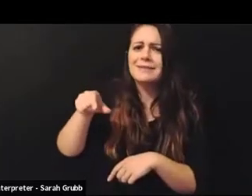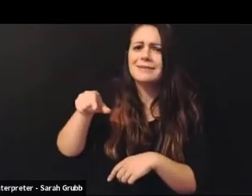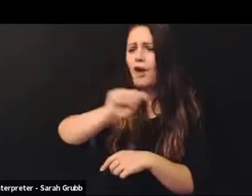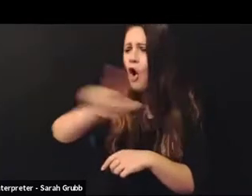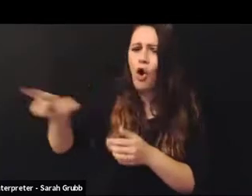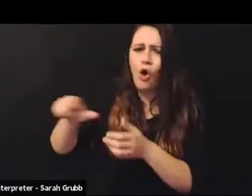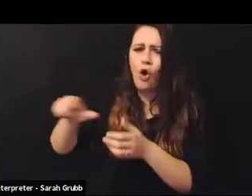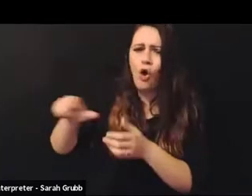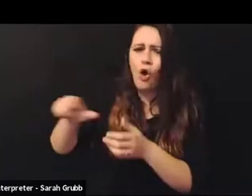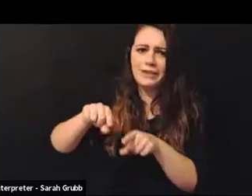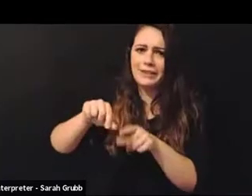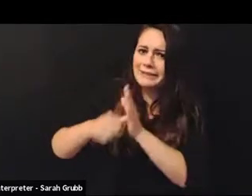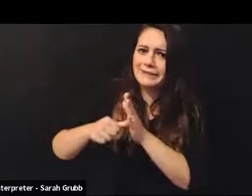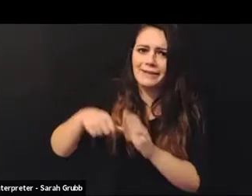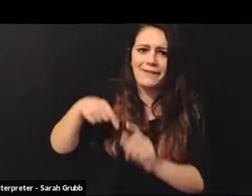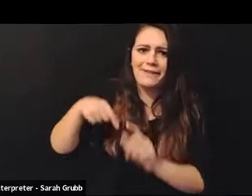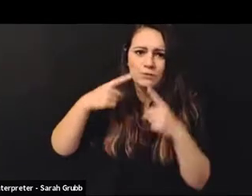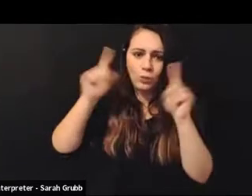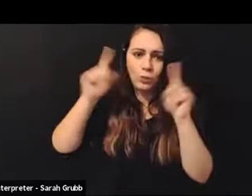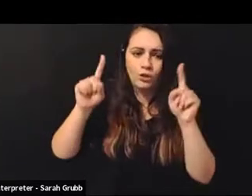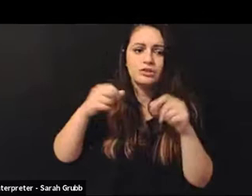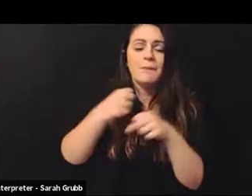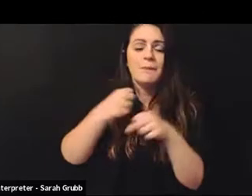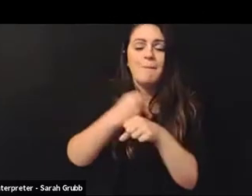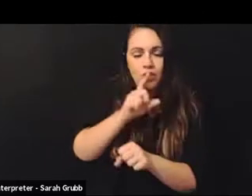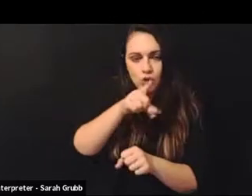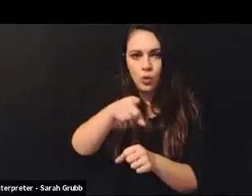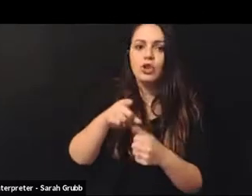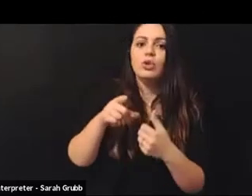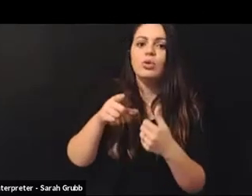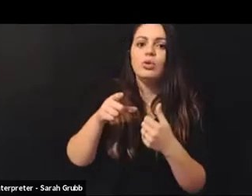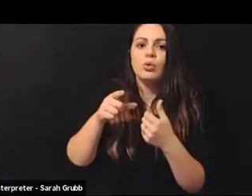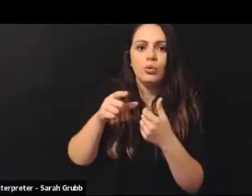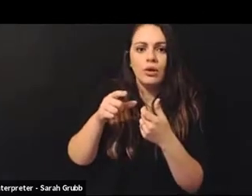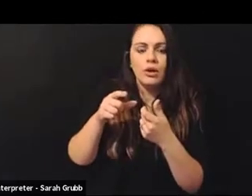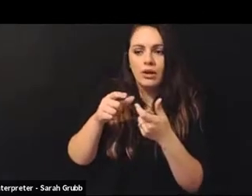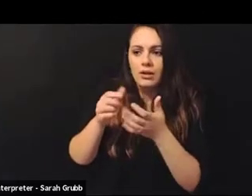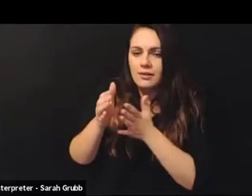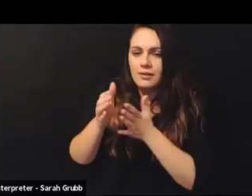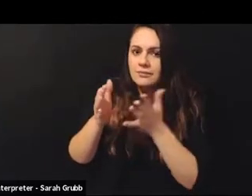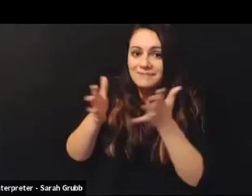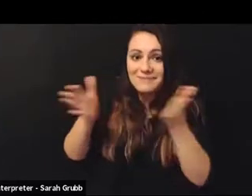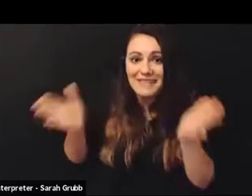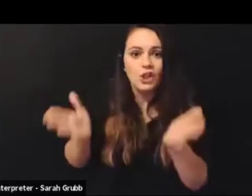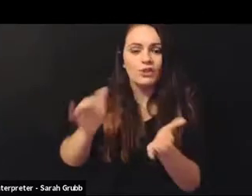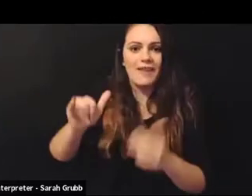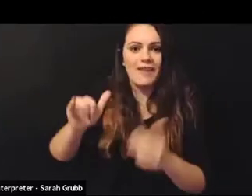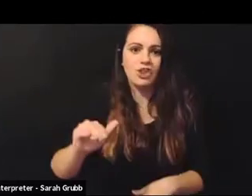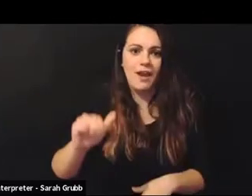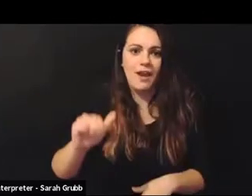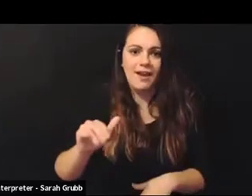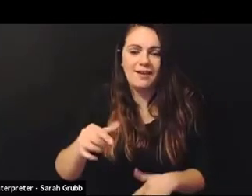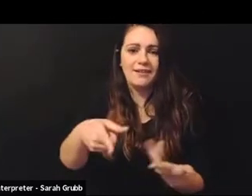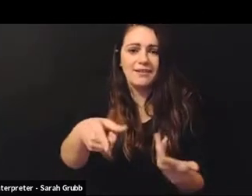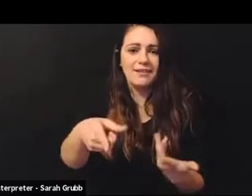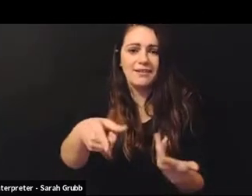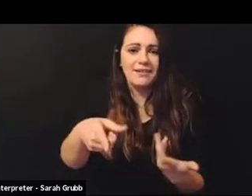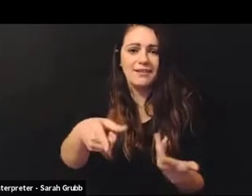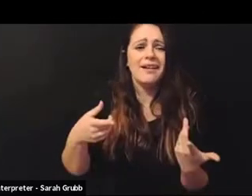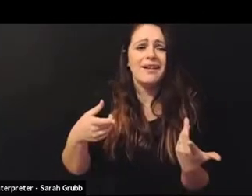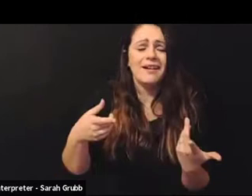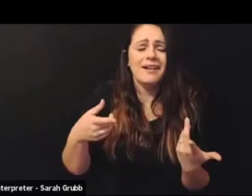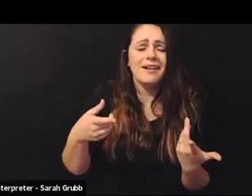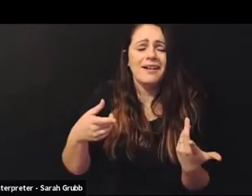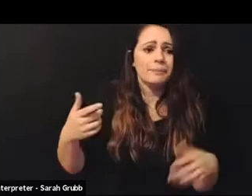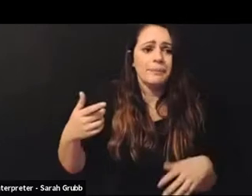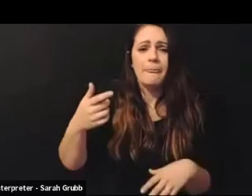sure you're motivating them. No child's going to want to engage and learn a new skill, understand a concept if